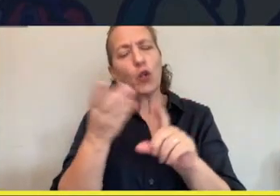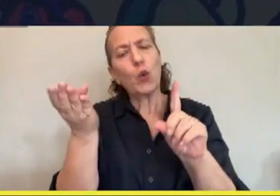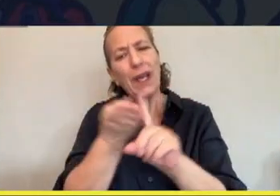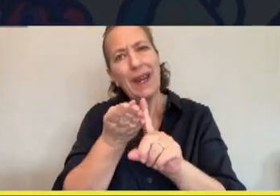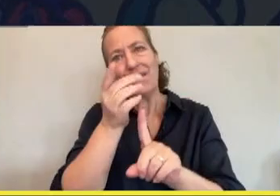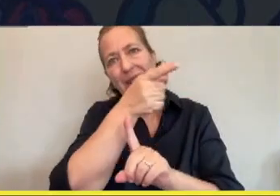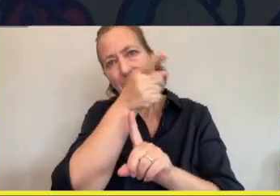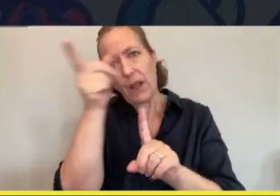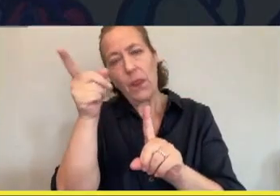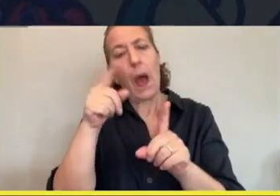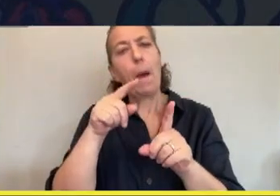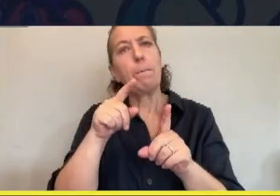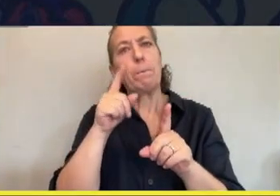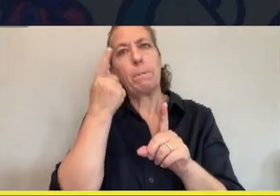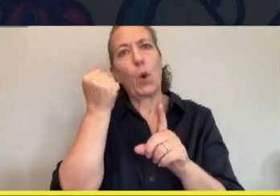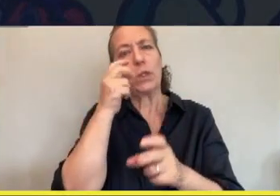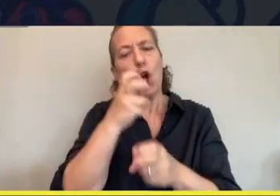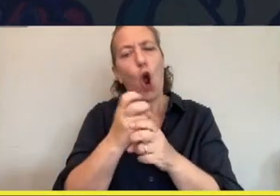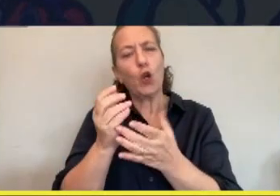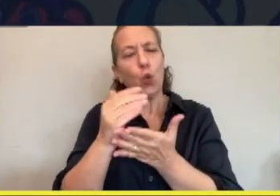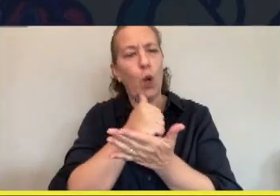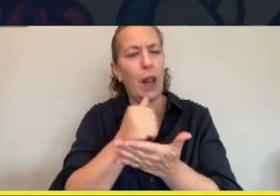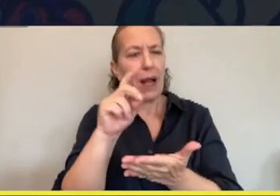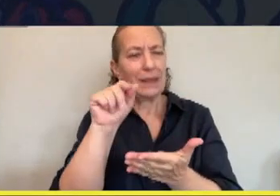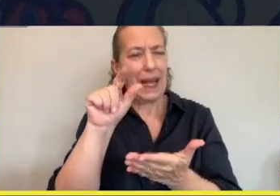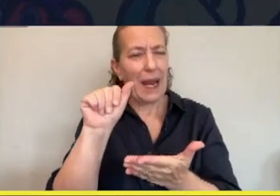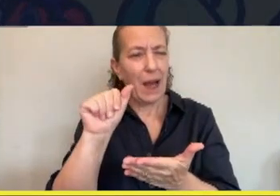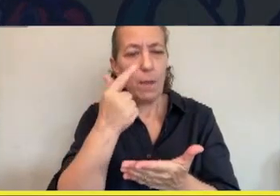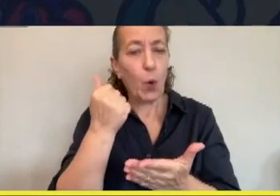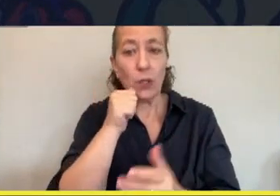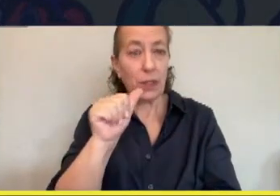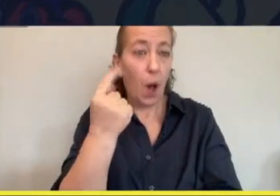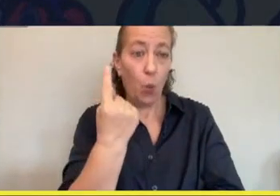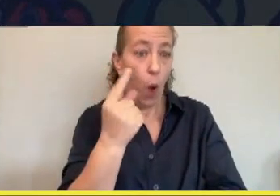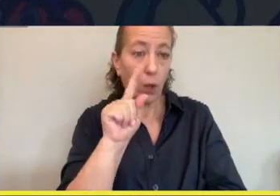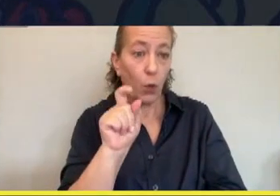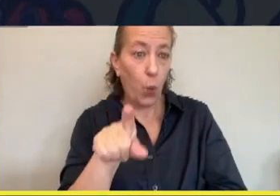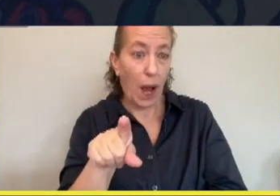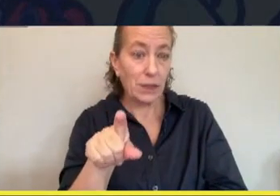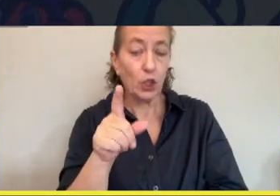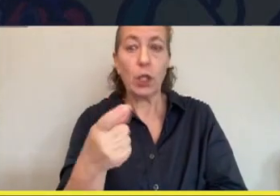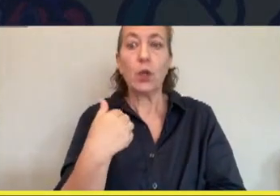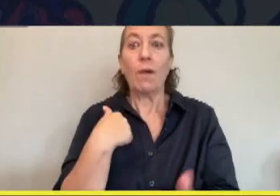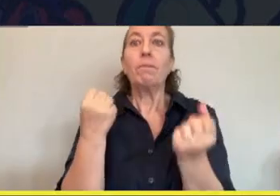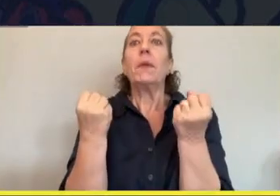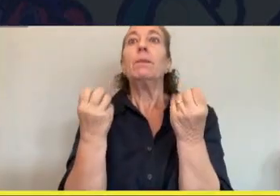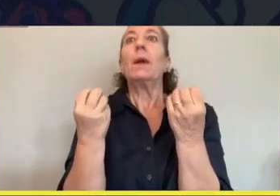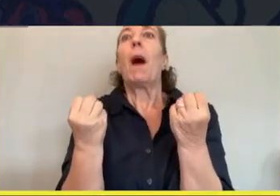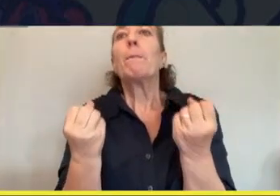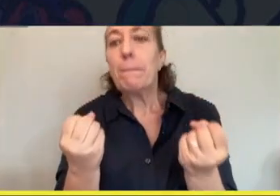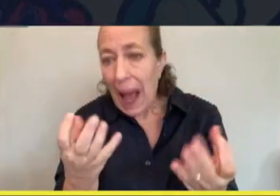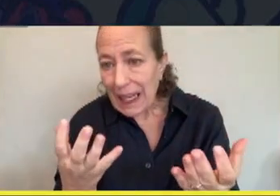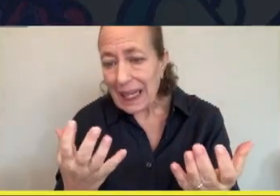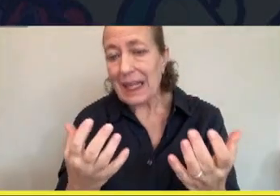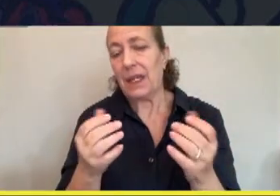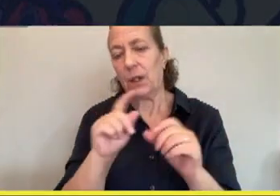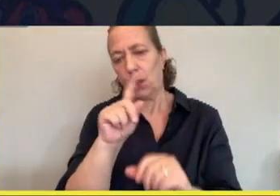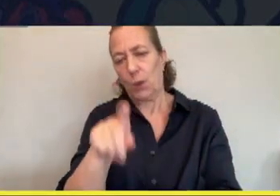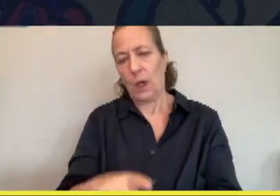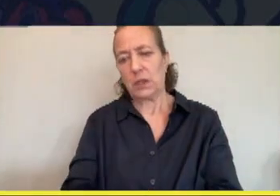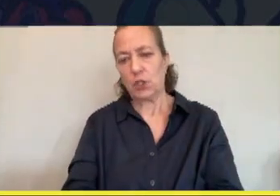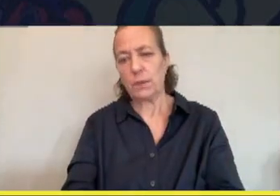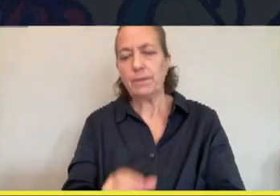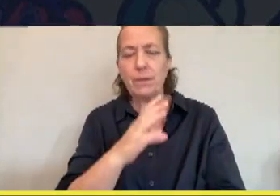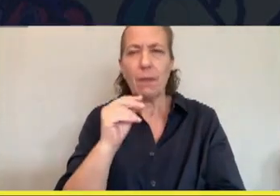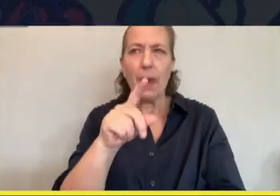disability because you don't just need one question, you need a whole range of questions. And it's important to note that there are